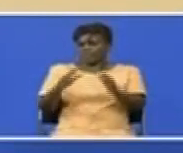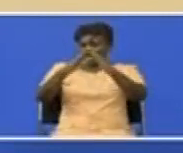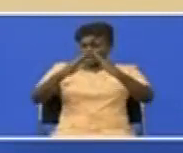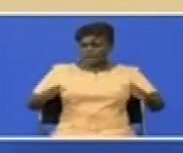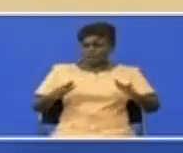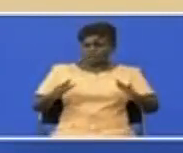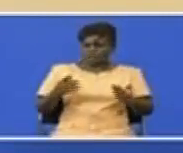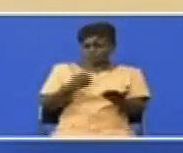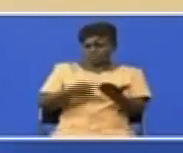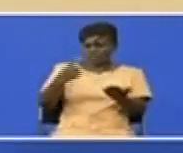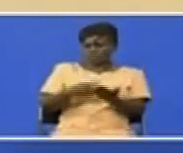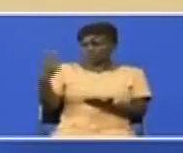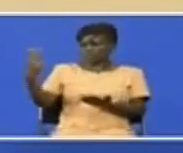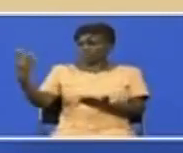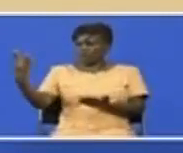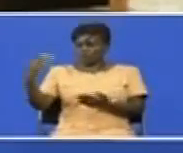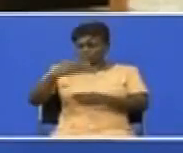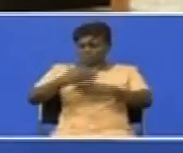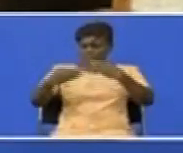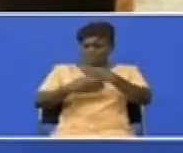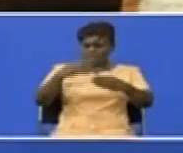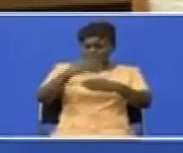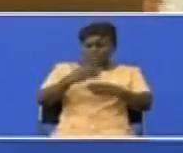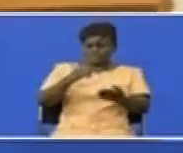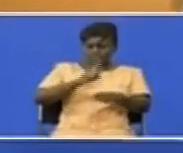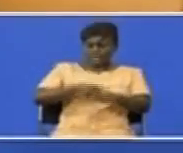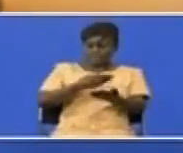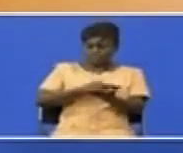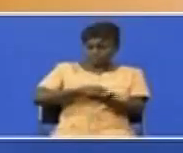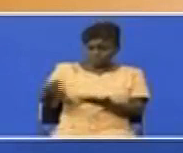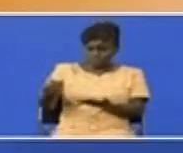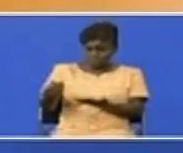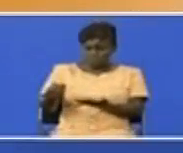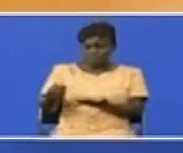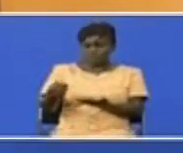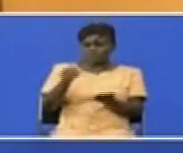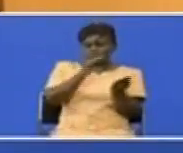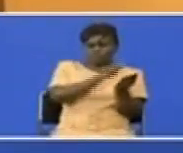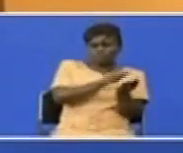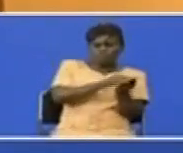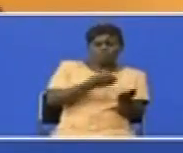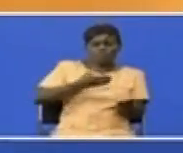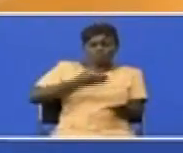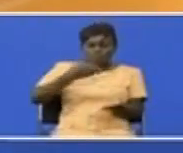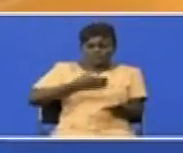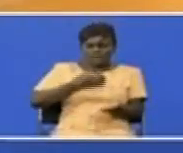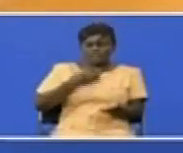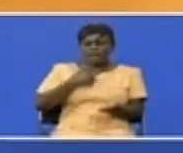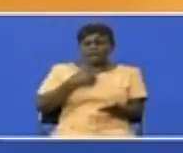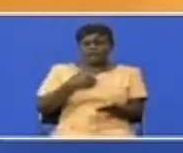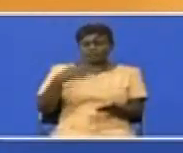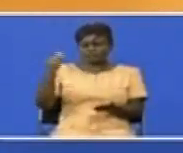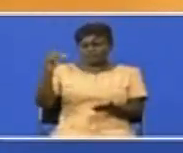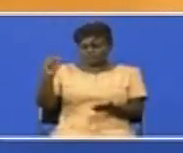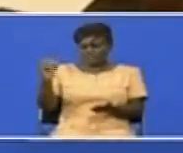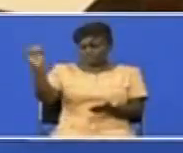take just 4 weeks to construct, and once rolled out throughout the entire country, will save homeowners up to 5% of